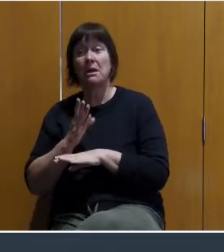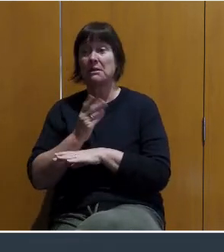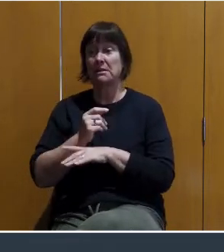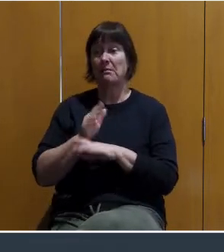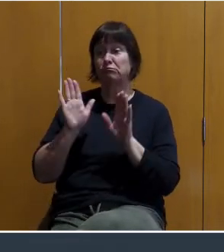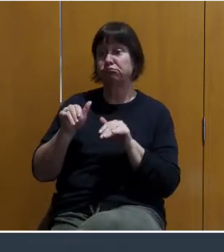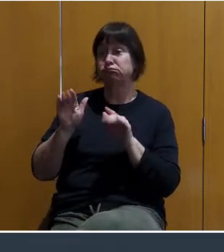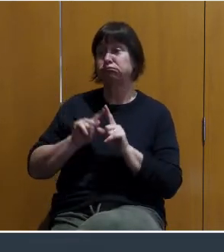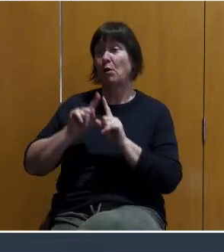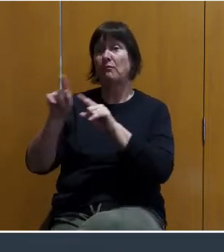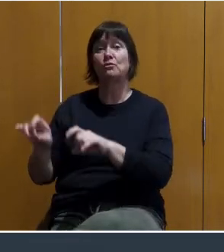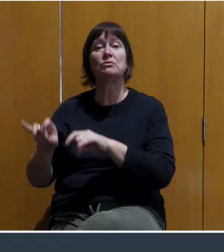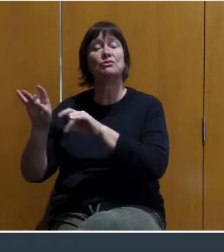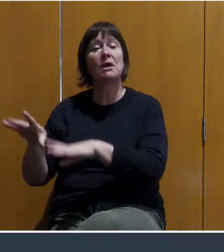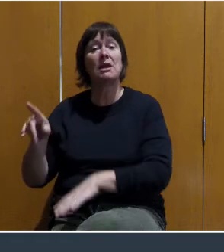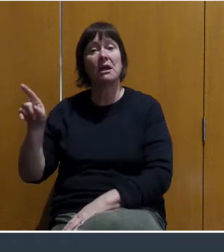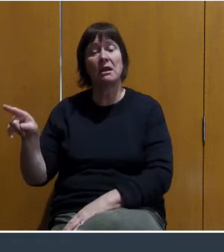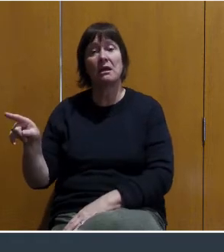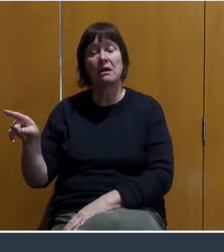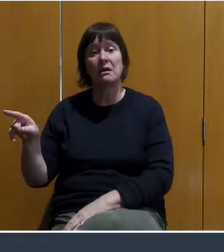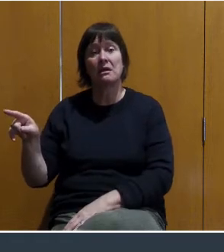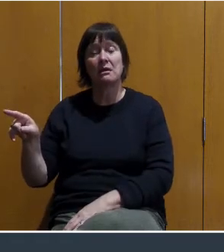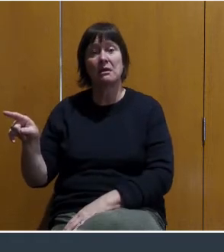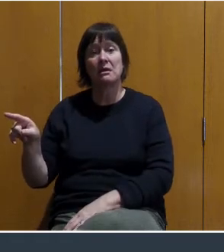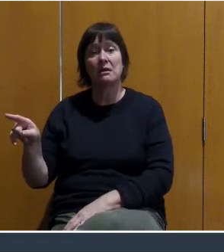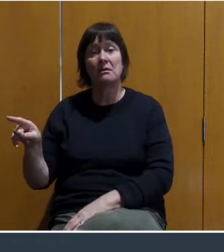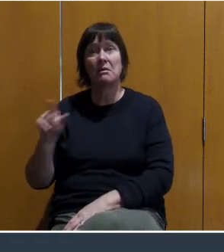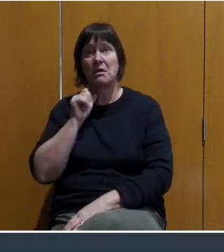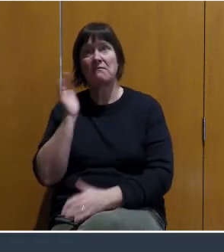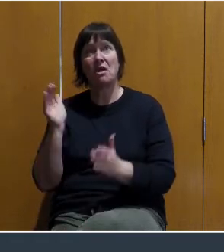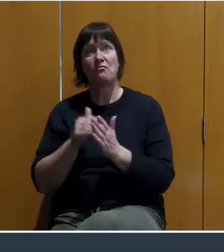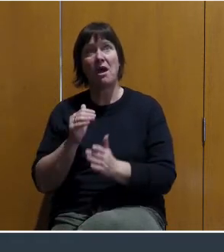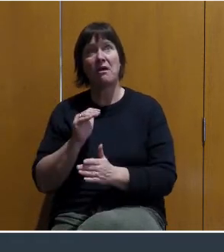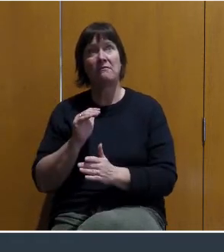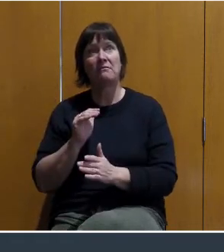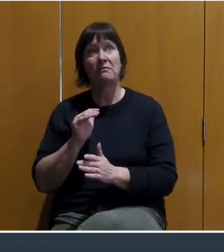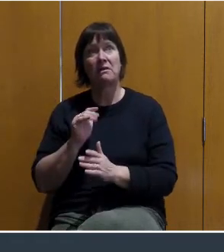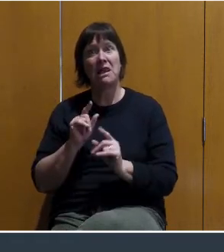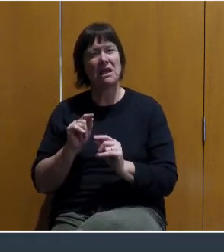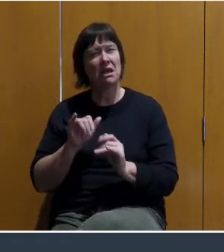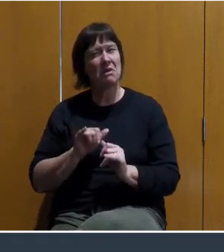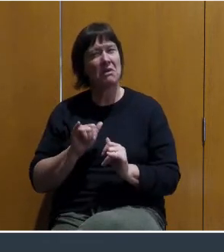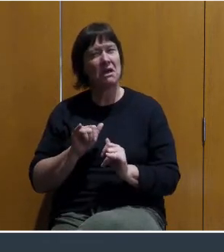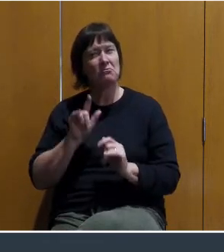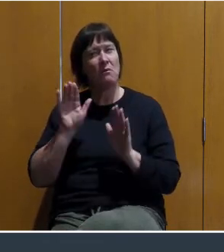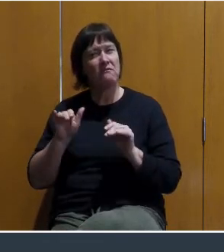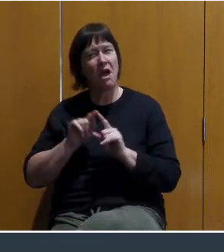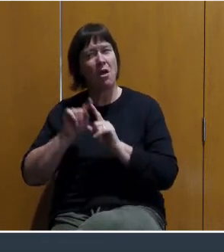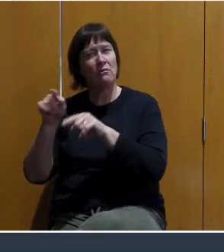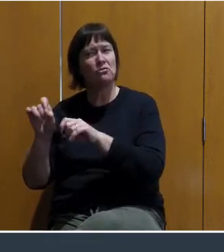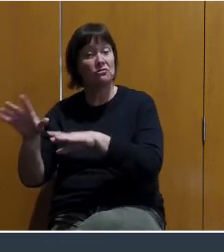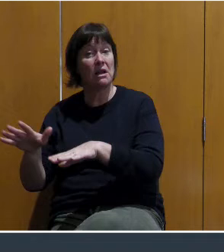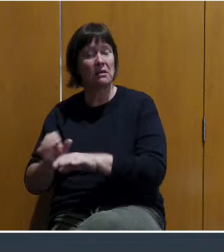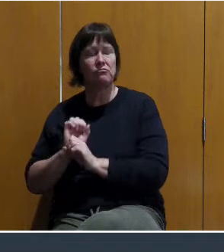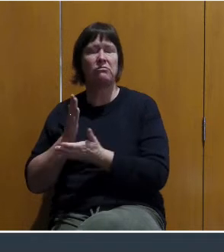Australia, so maybe the ones that arrive later do that. Yeah, incredible journey.